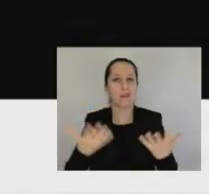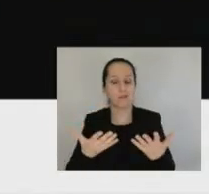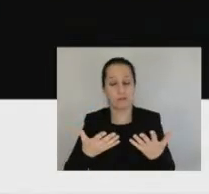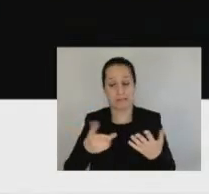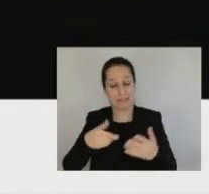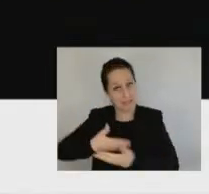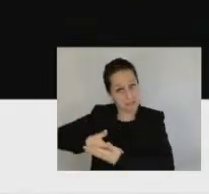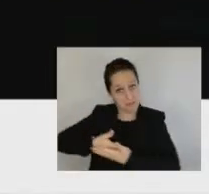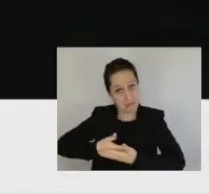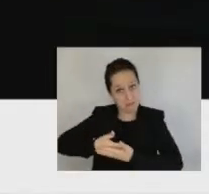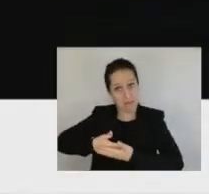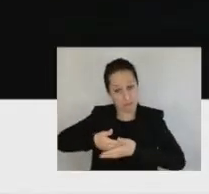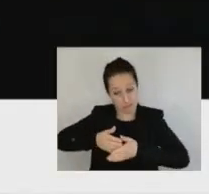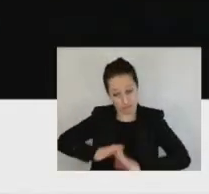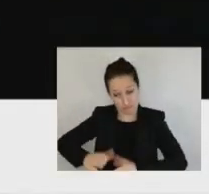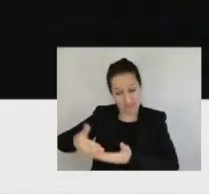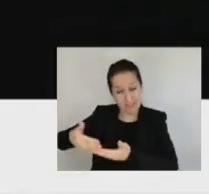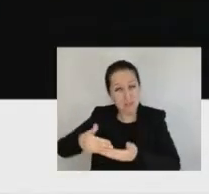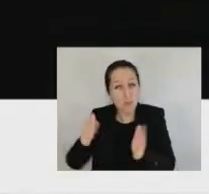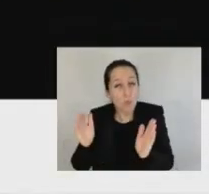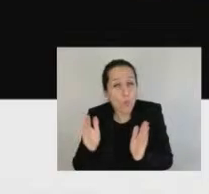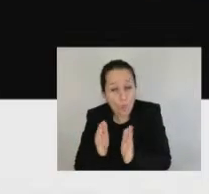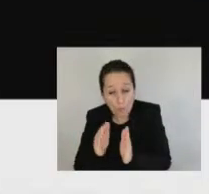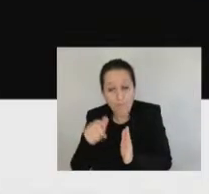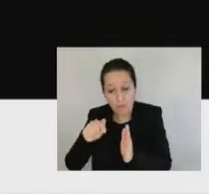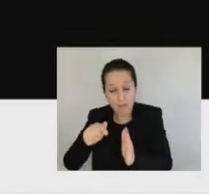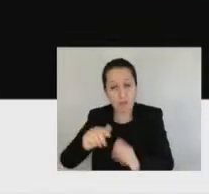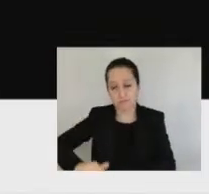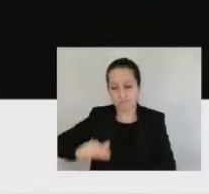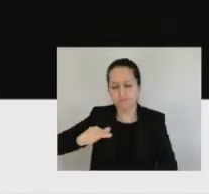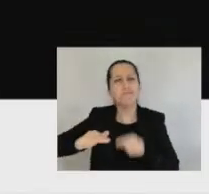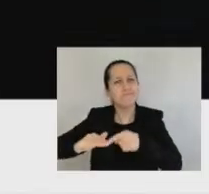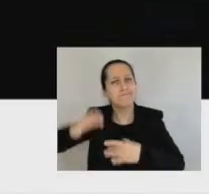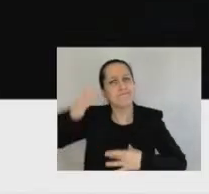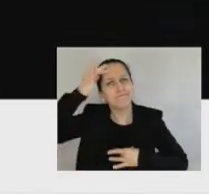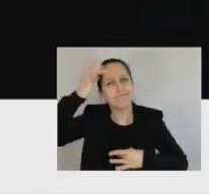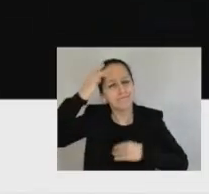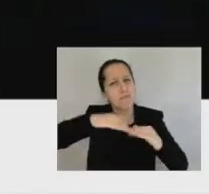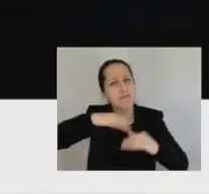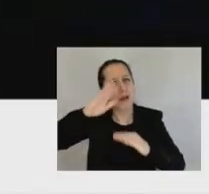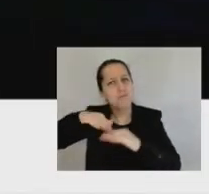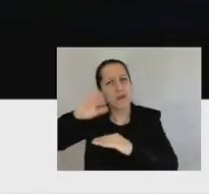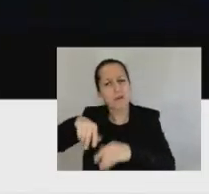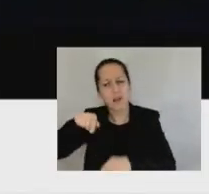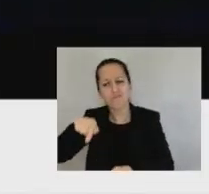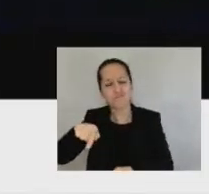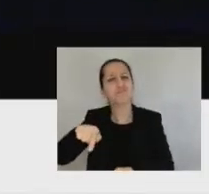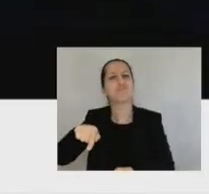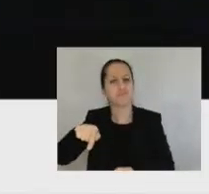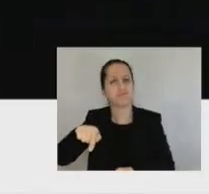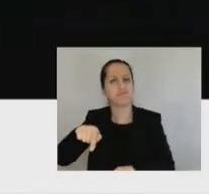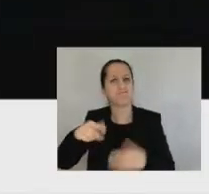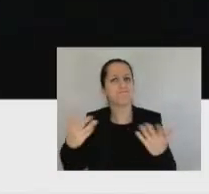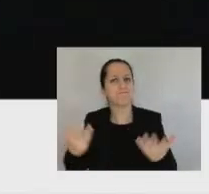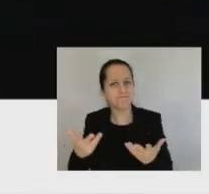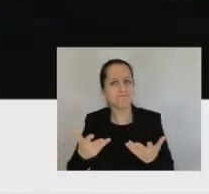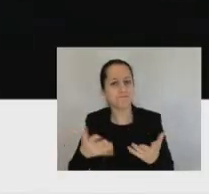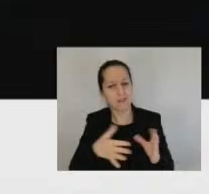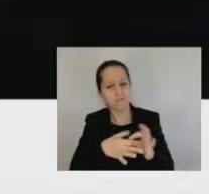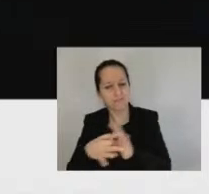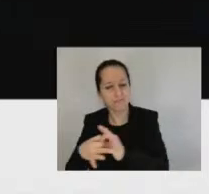are born in conditions of low weight at birth, and that is expressed as a